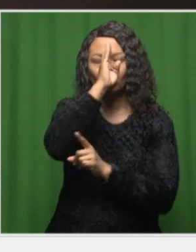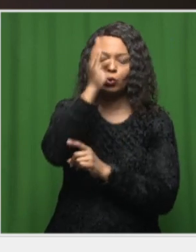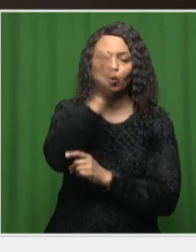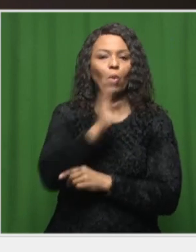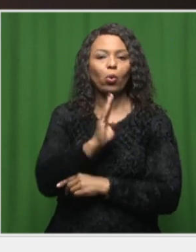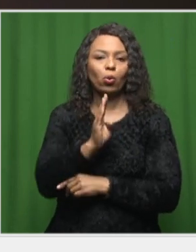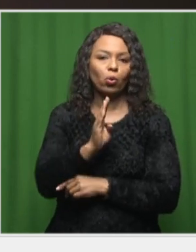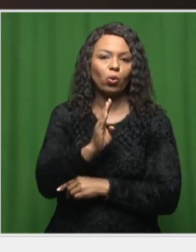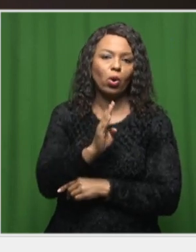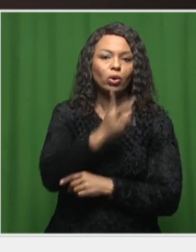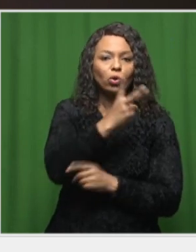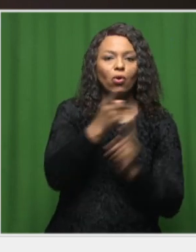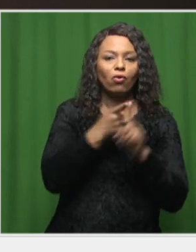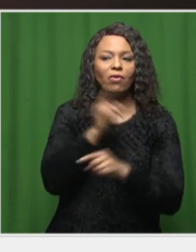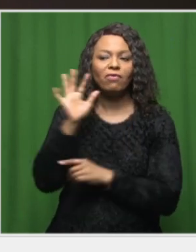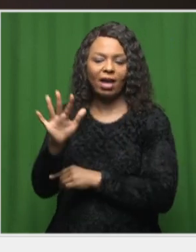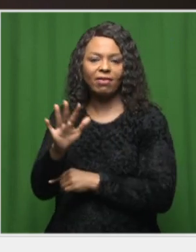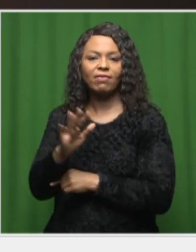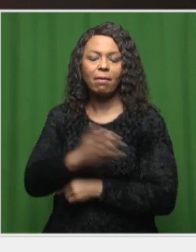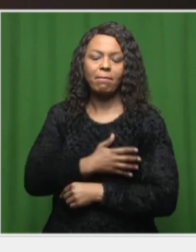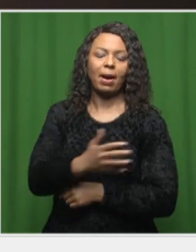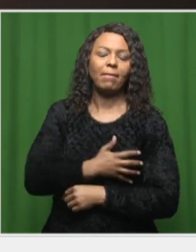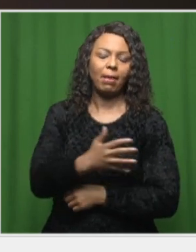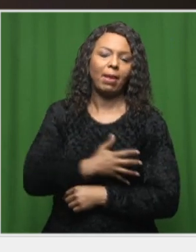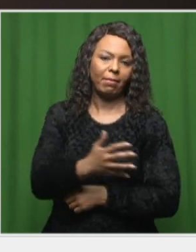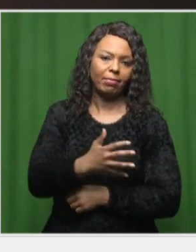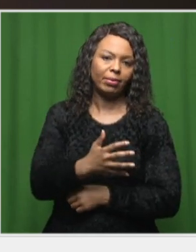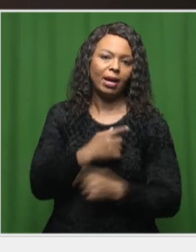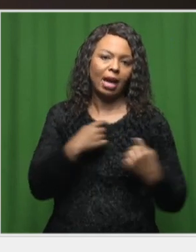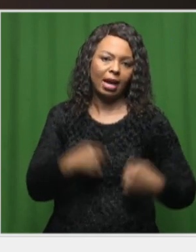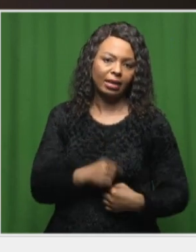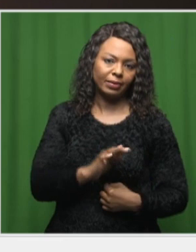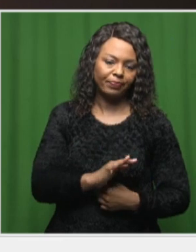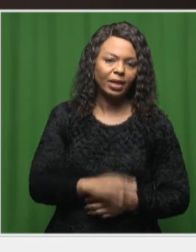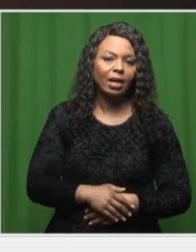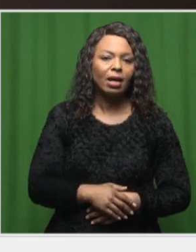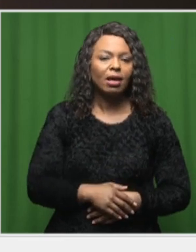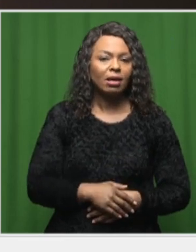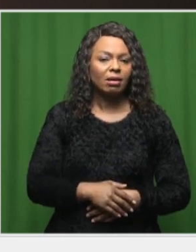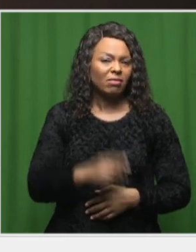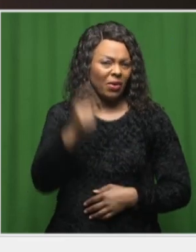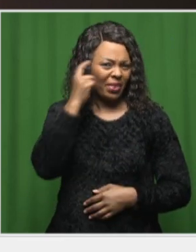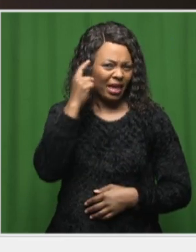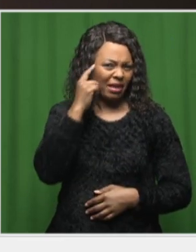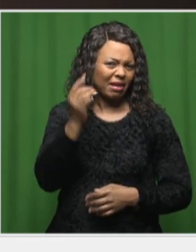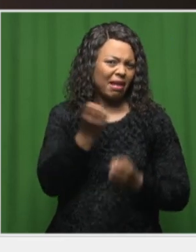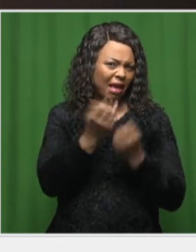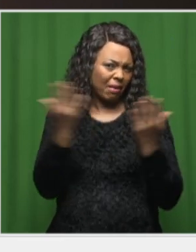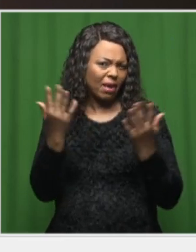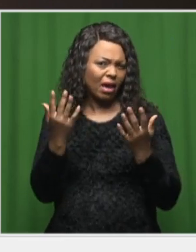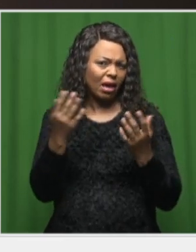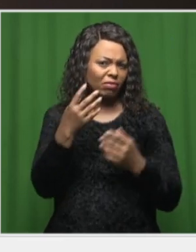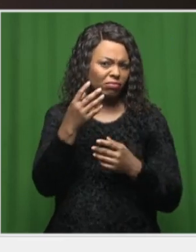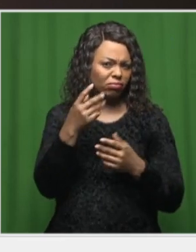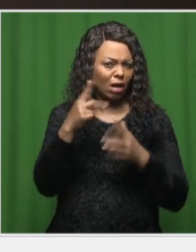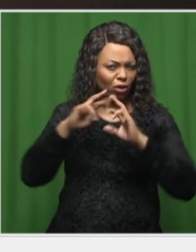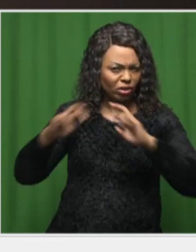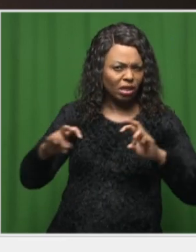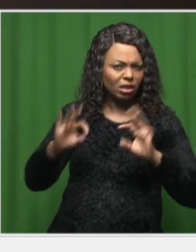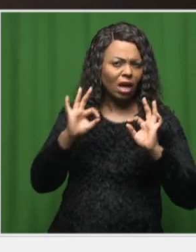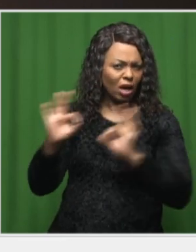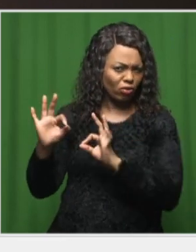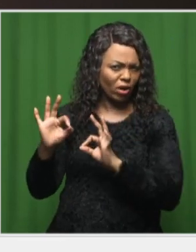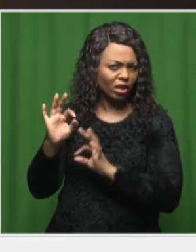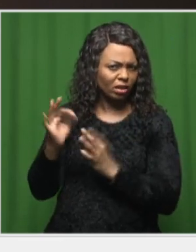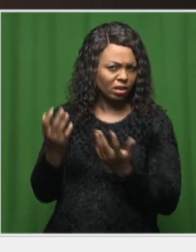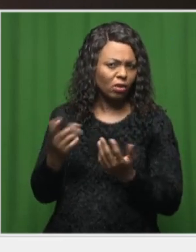in every 5 heart attacks. Do you think these numbers are actually accurate? Because I can imagine, to a point, it's